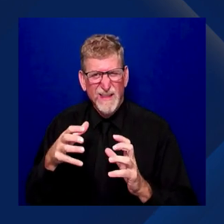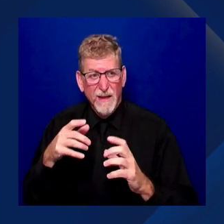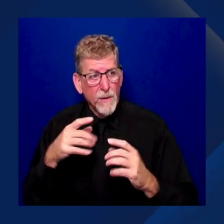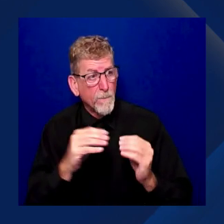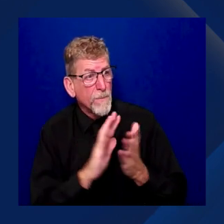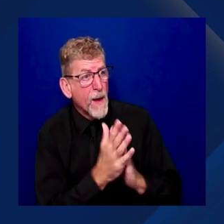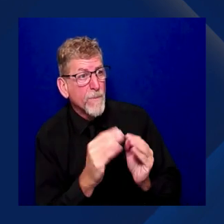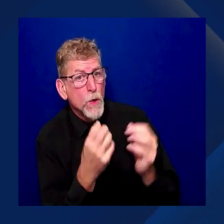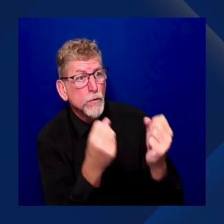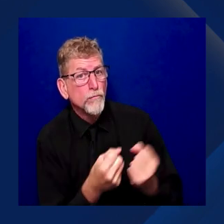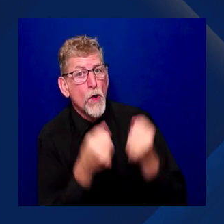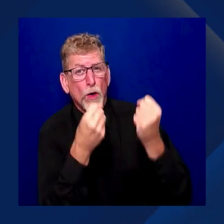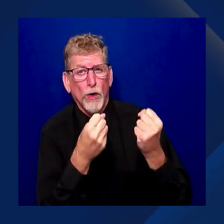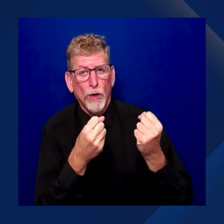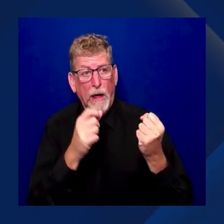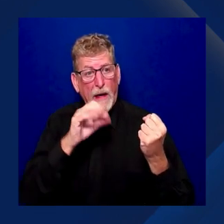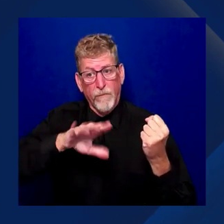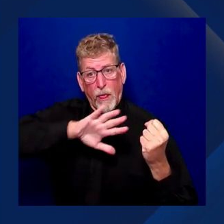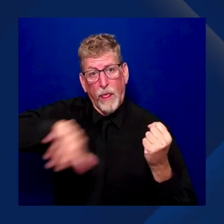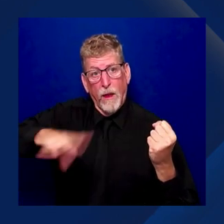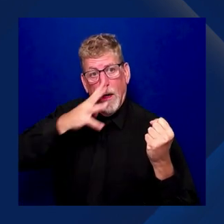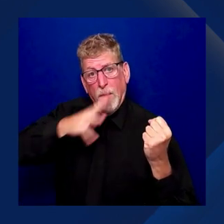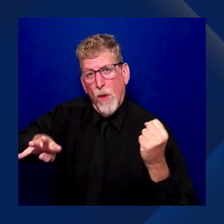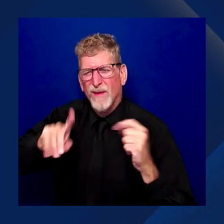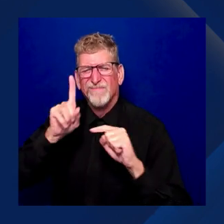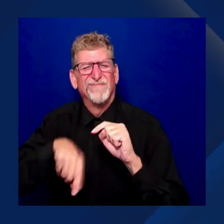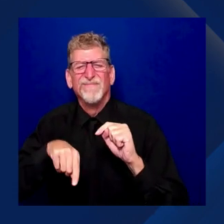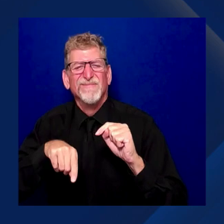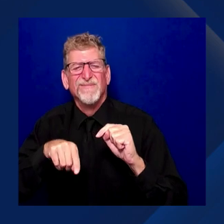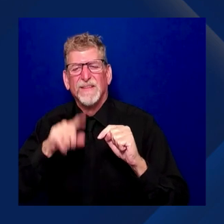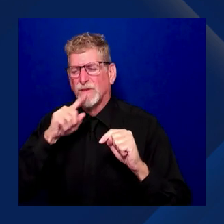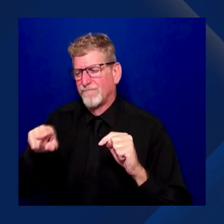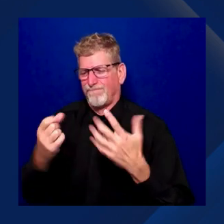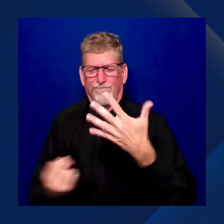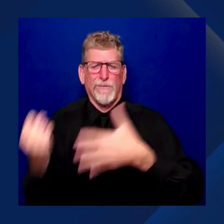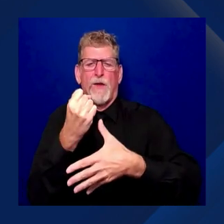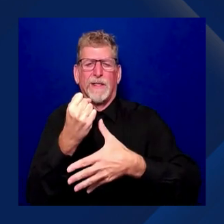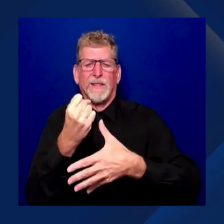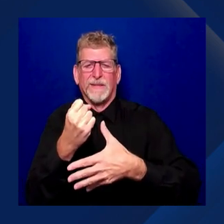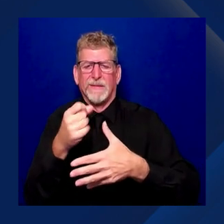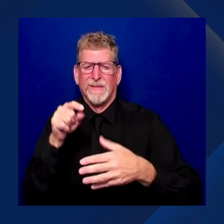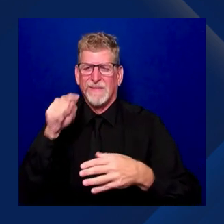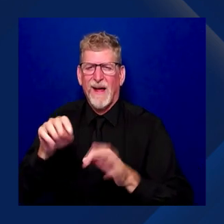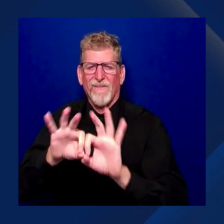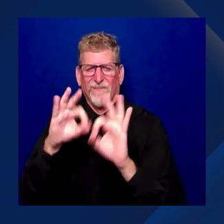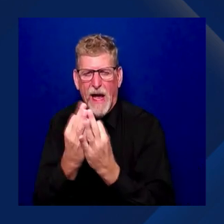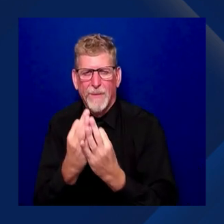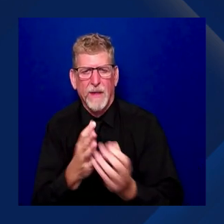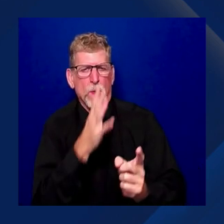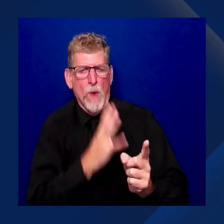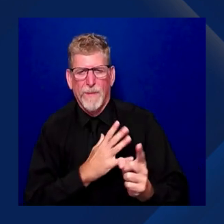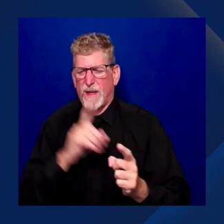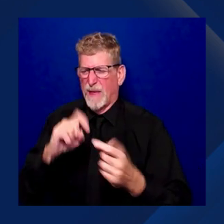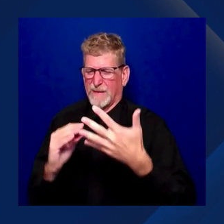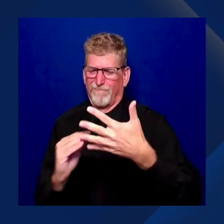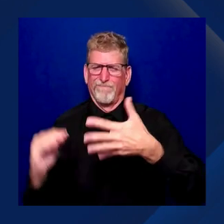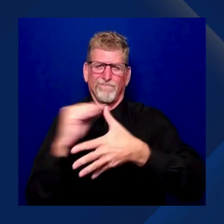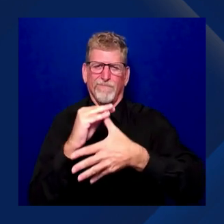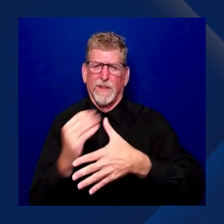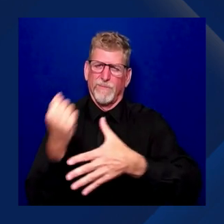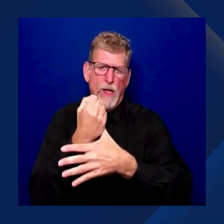for women and families, and it has to be a priority for us. And that's what this event is about today.